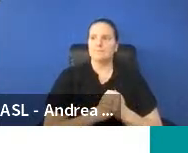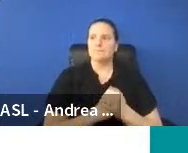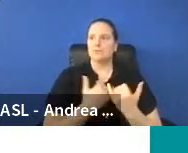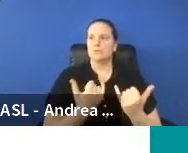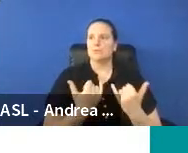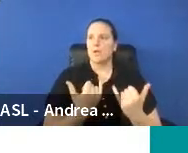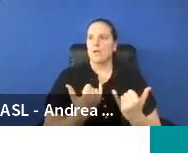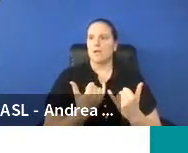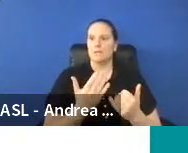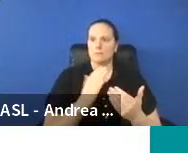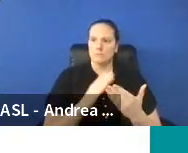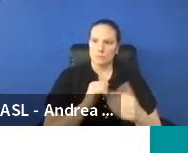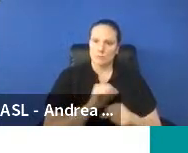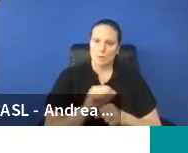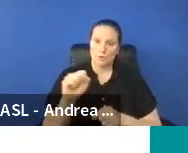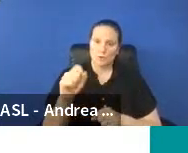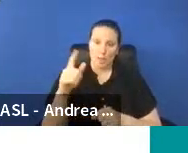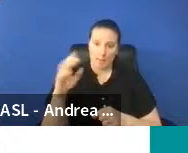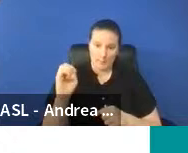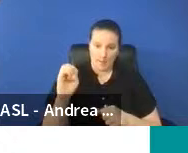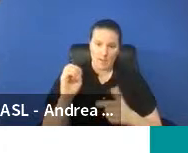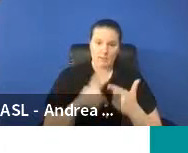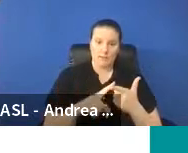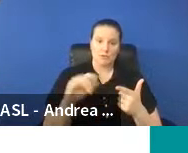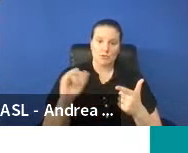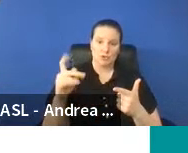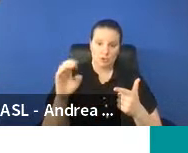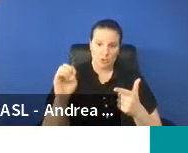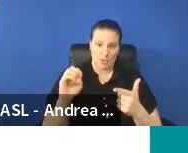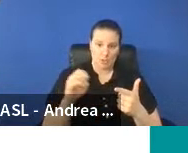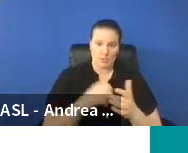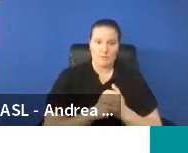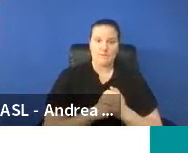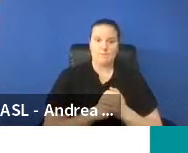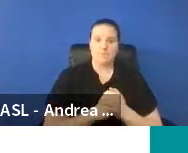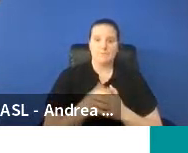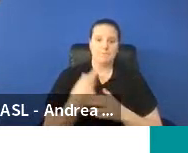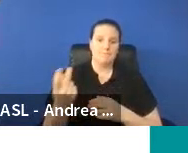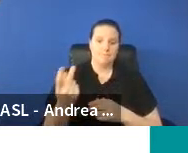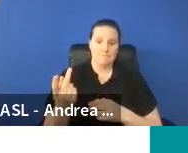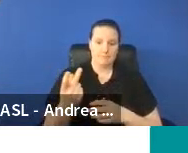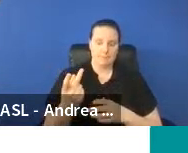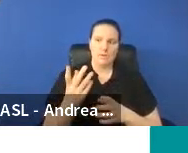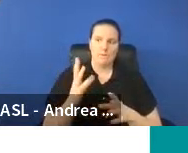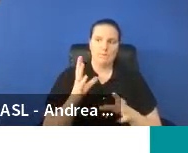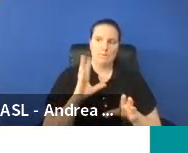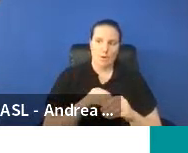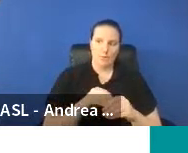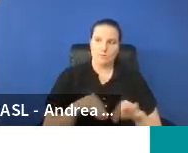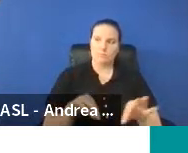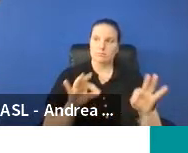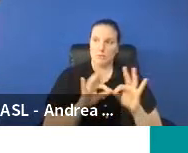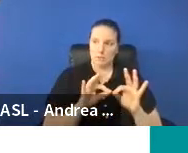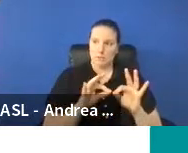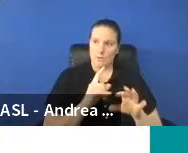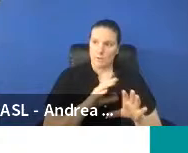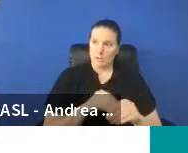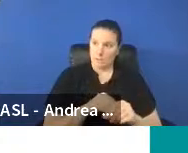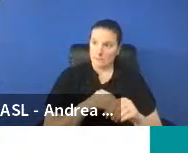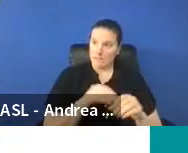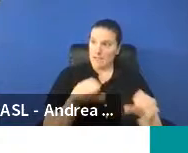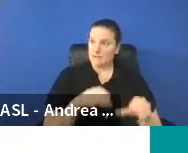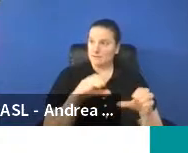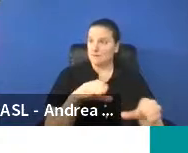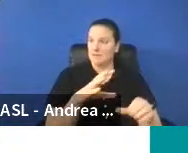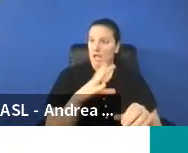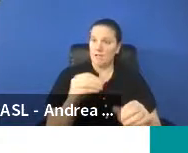me today are my colleagues Salome and Jake. They, along with many others, have had a significant role in both the engagement activities